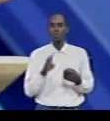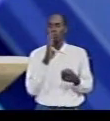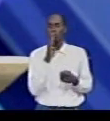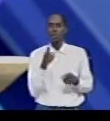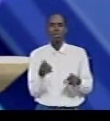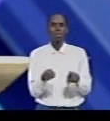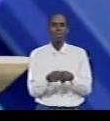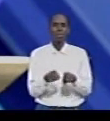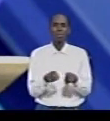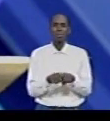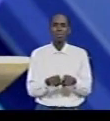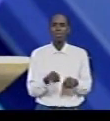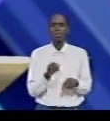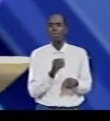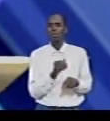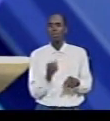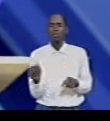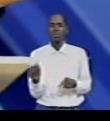know, a